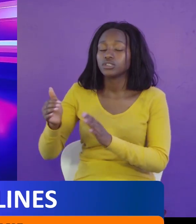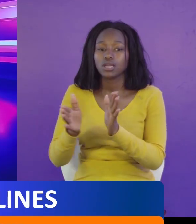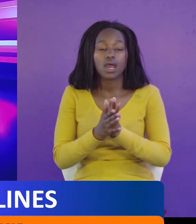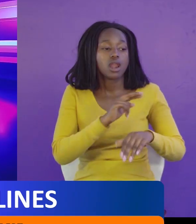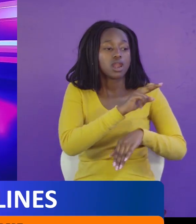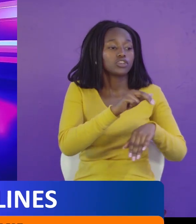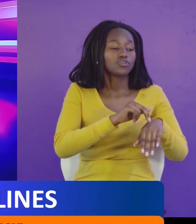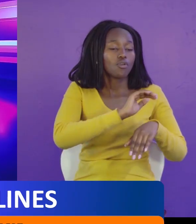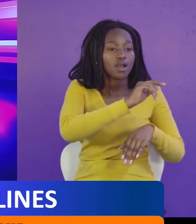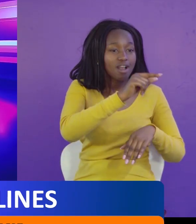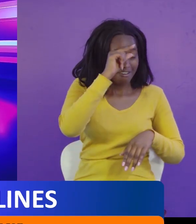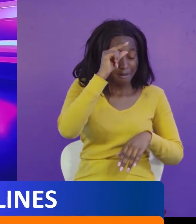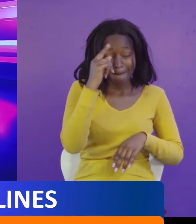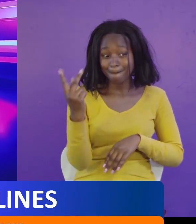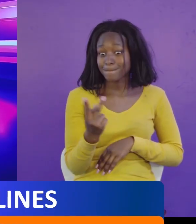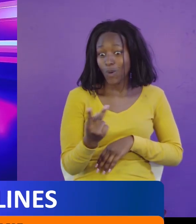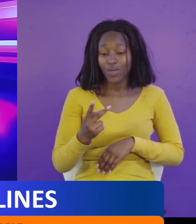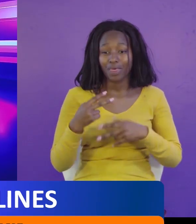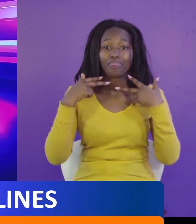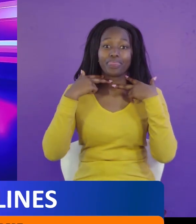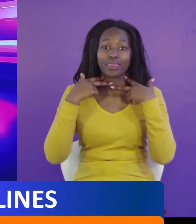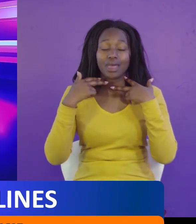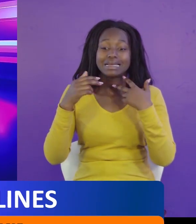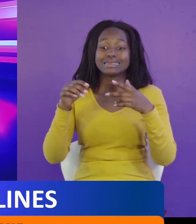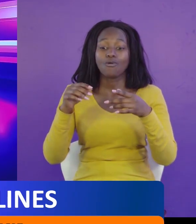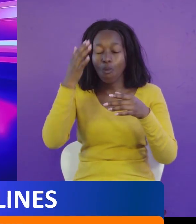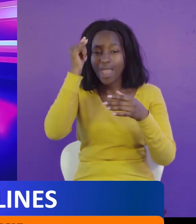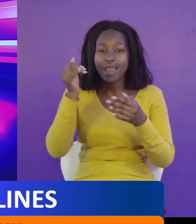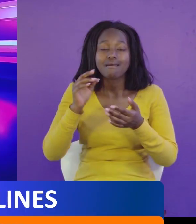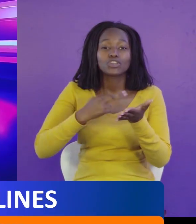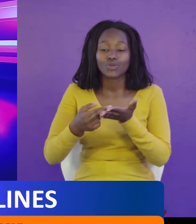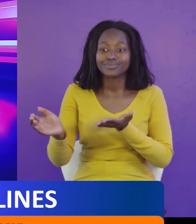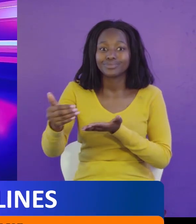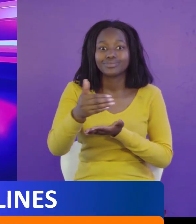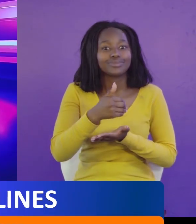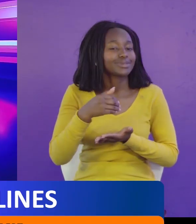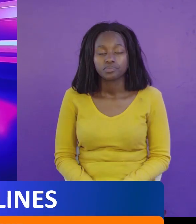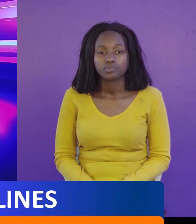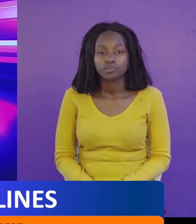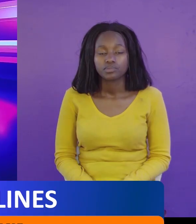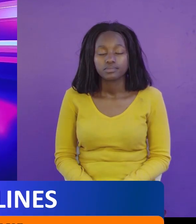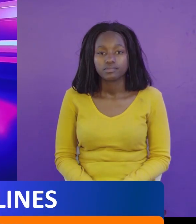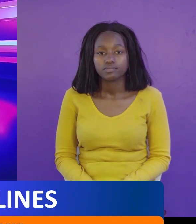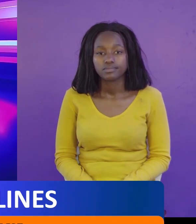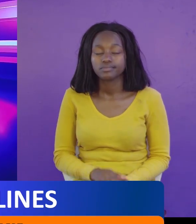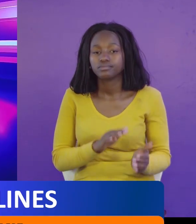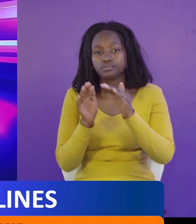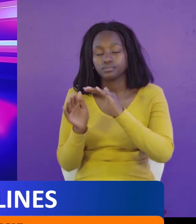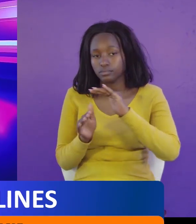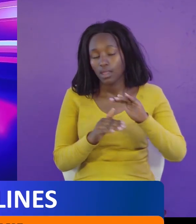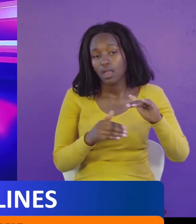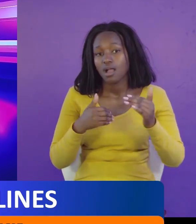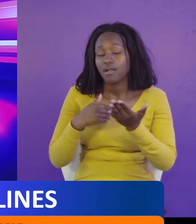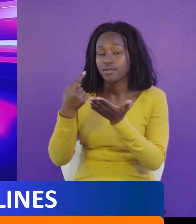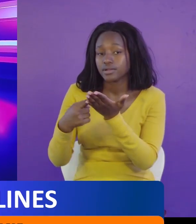also been flagged as a key stumbling block to fully realizing the promises of devolution. The debate on Kenya's